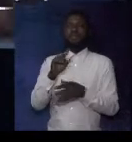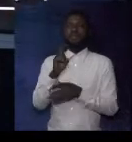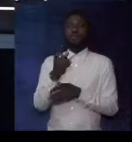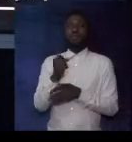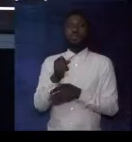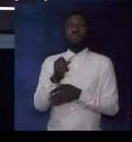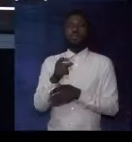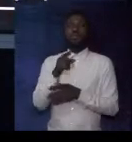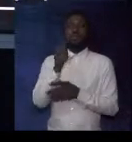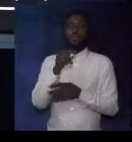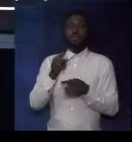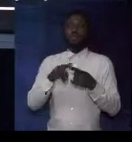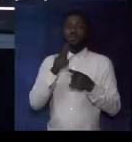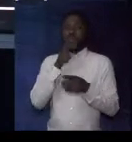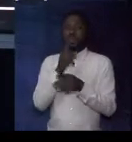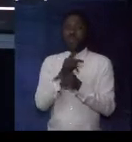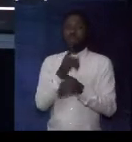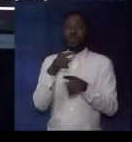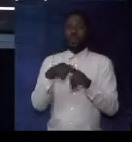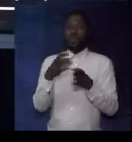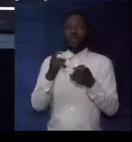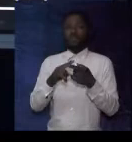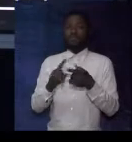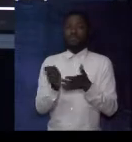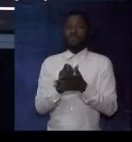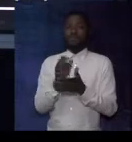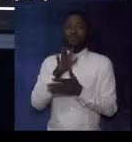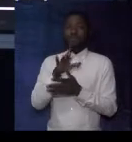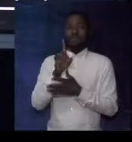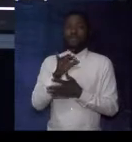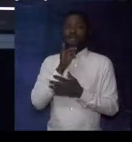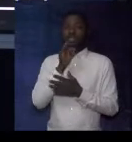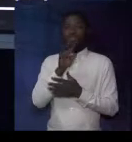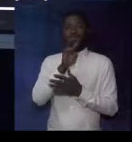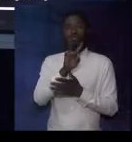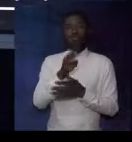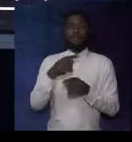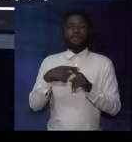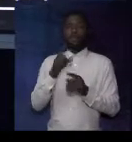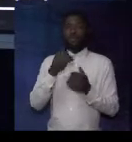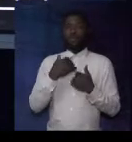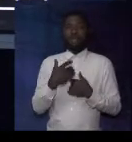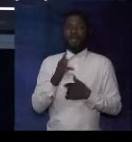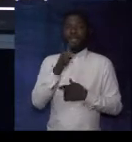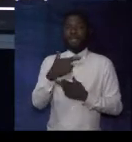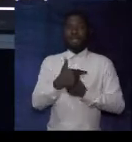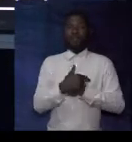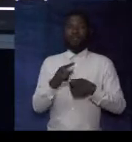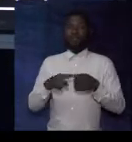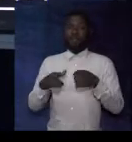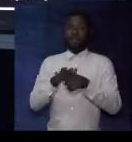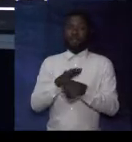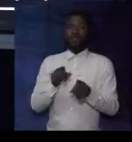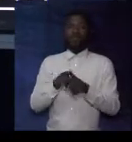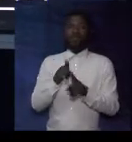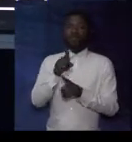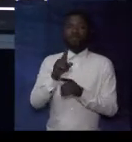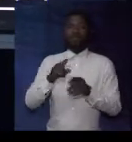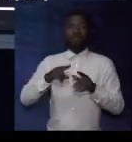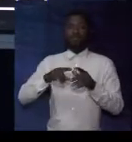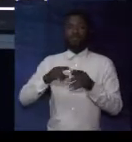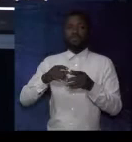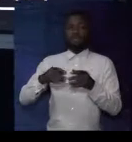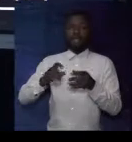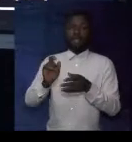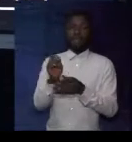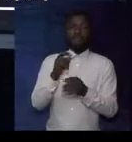under the ones. Now, you need to be careful here when you want to write your 51. 51 is 2 digits, but you have 3 rooms to fill. So you must